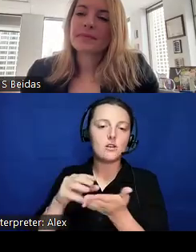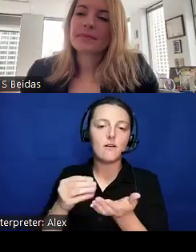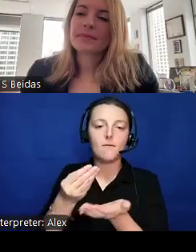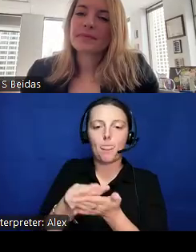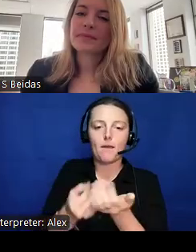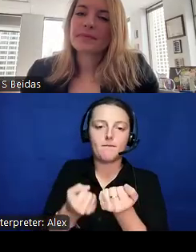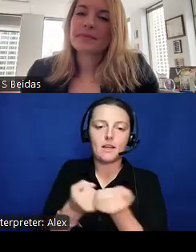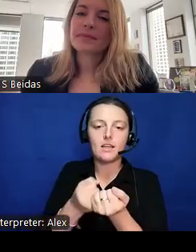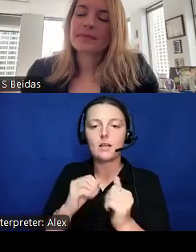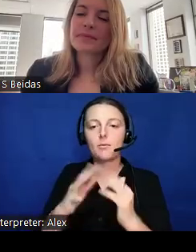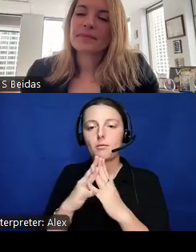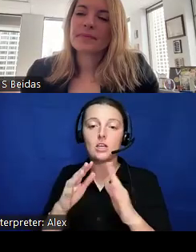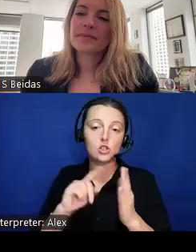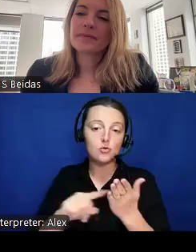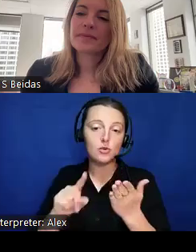million.